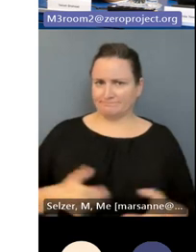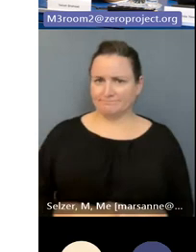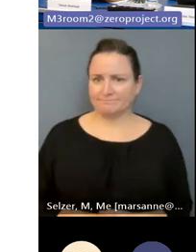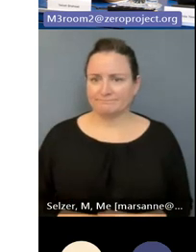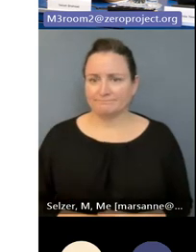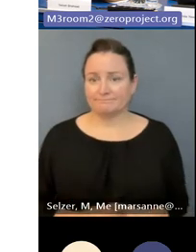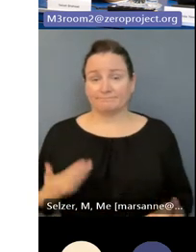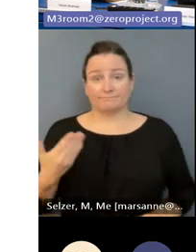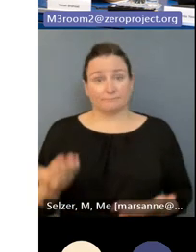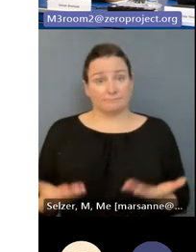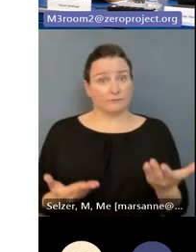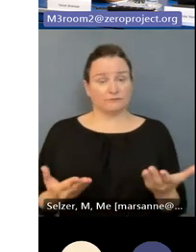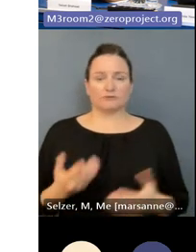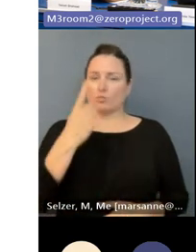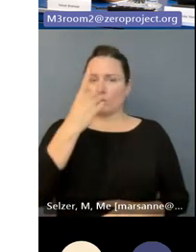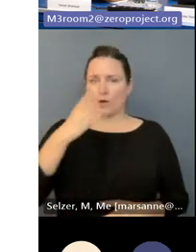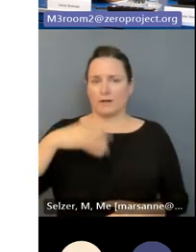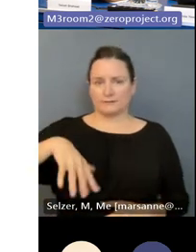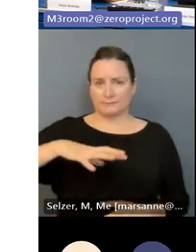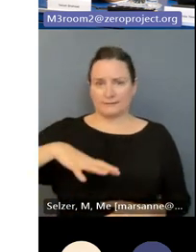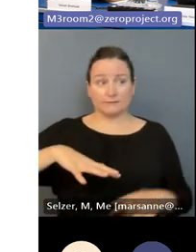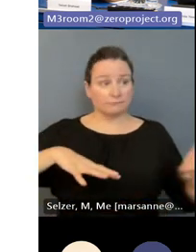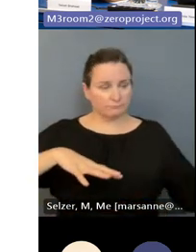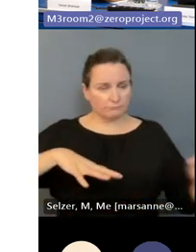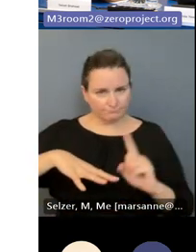from the time of the child's birth